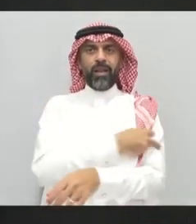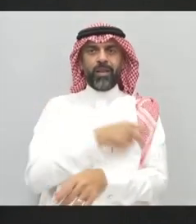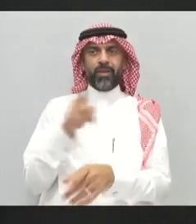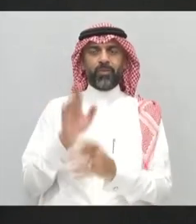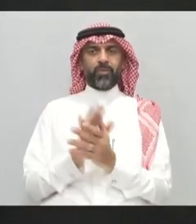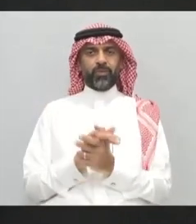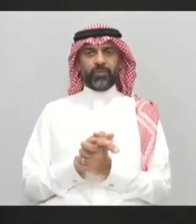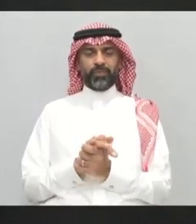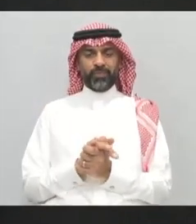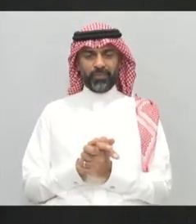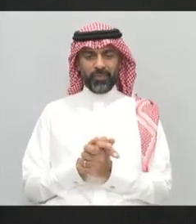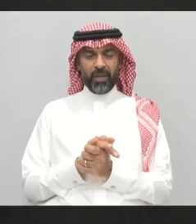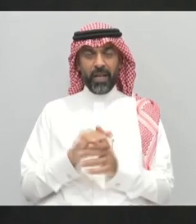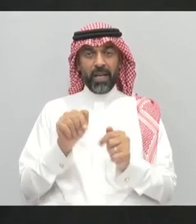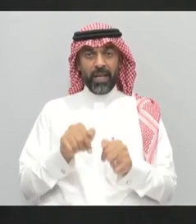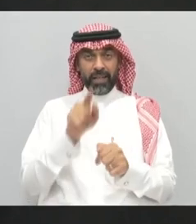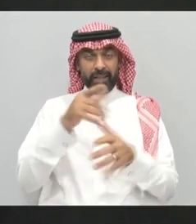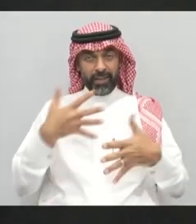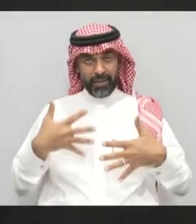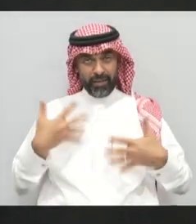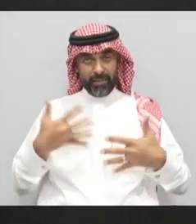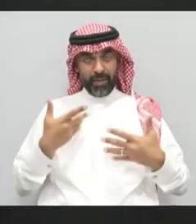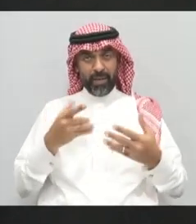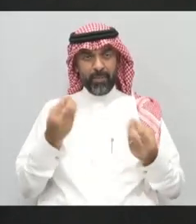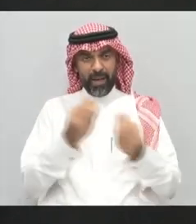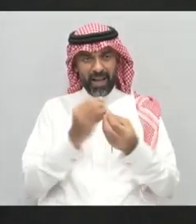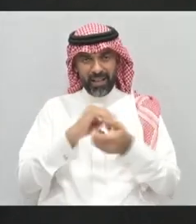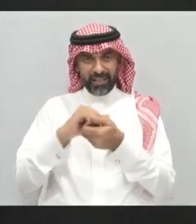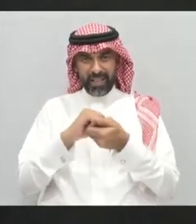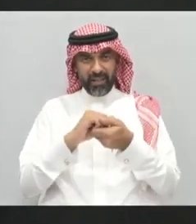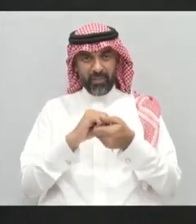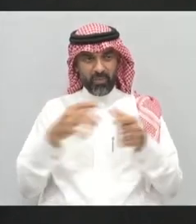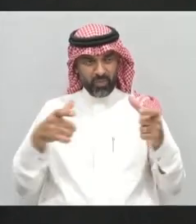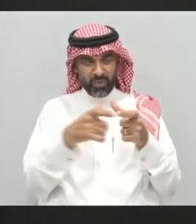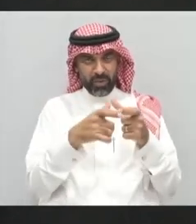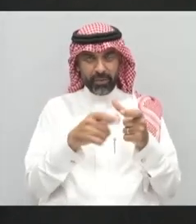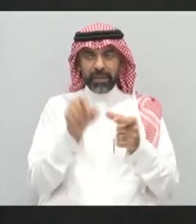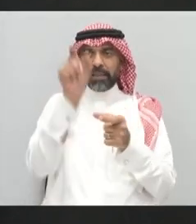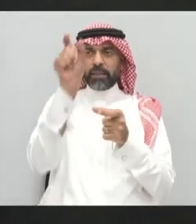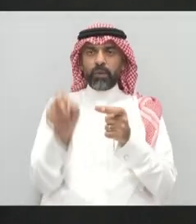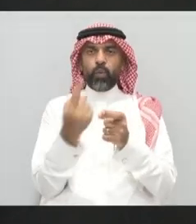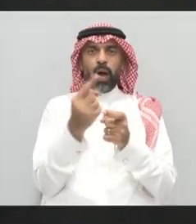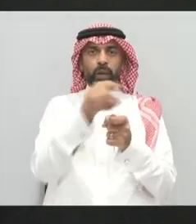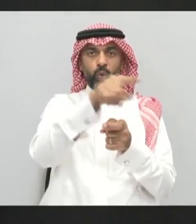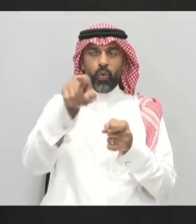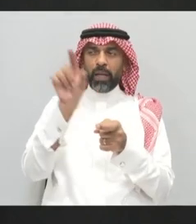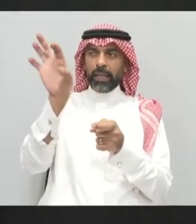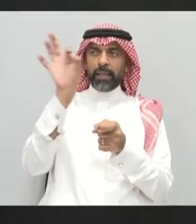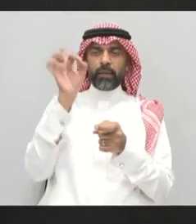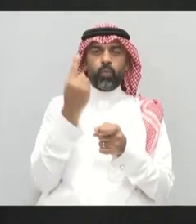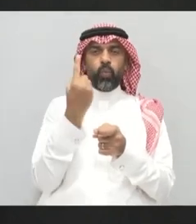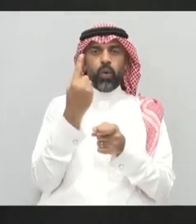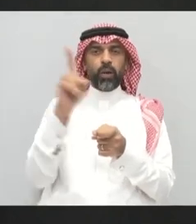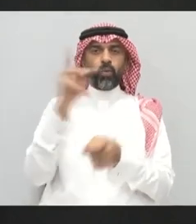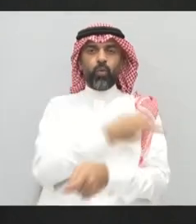to choose a leader for the game. Now we're going to play a game together. Okay, as a group, you have to choose a